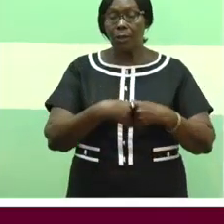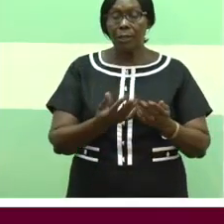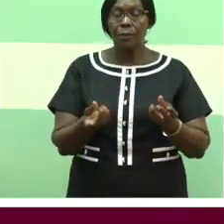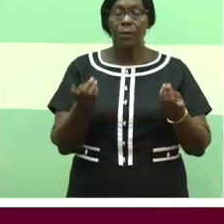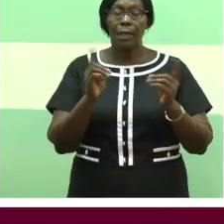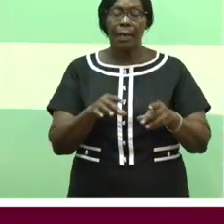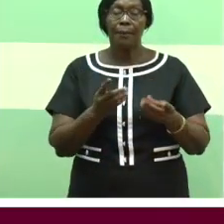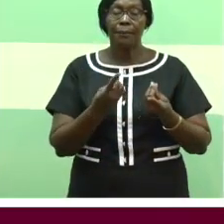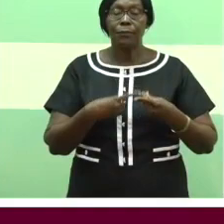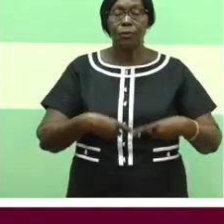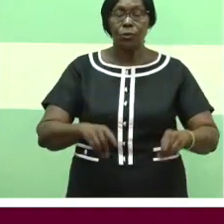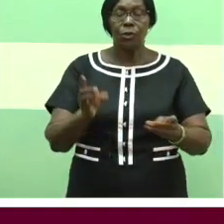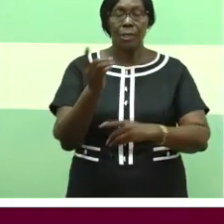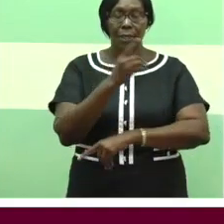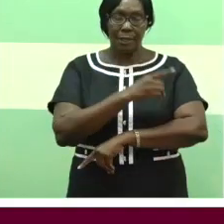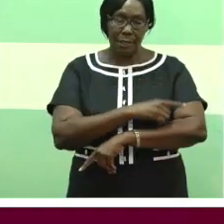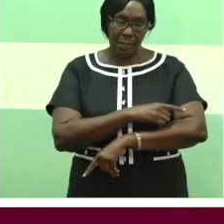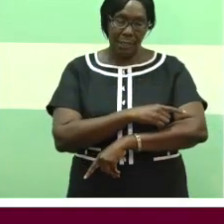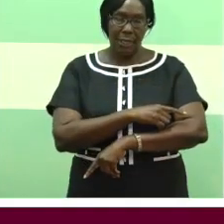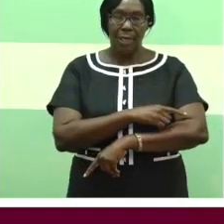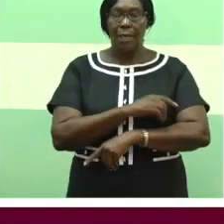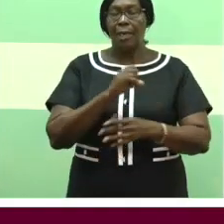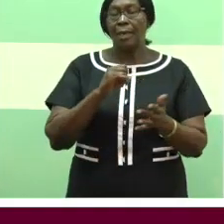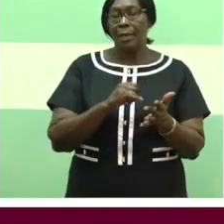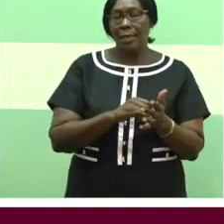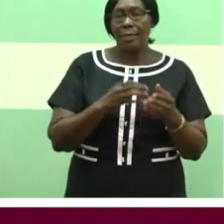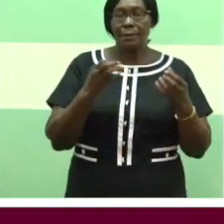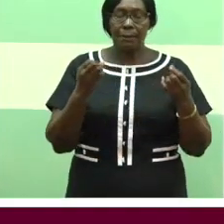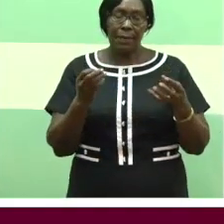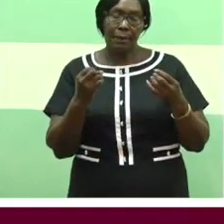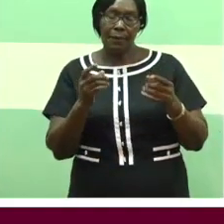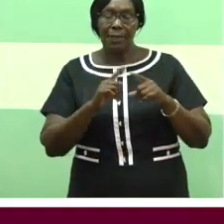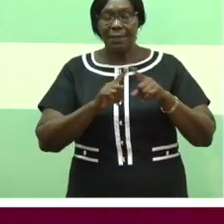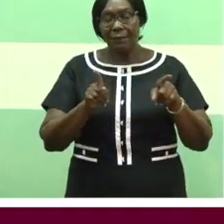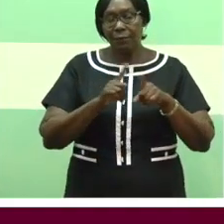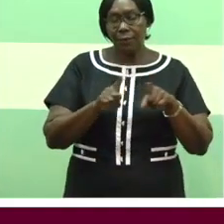It's a series of activity or steps